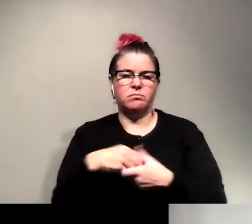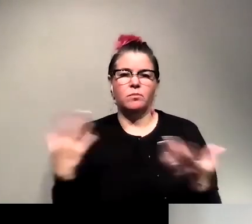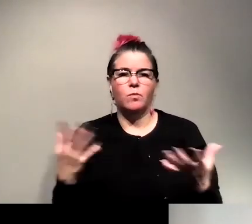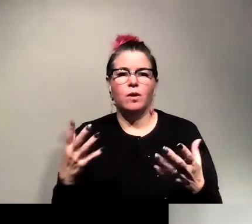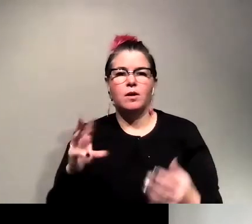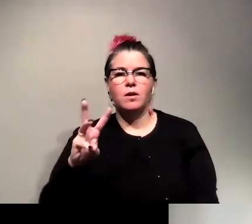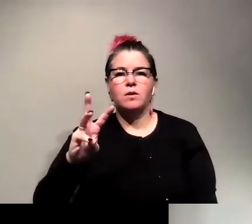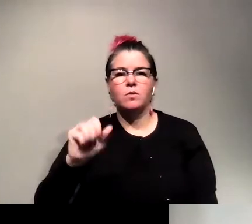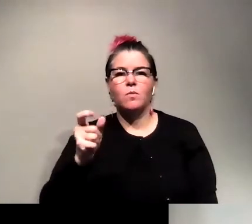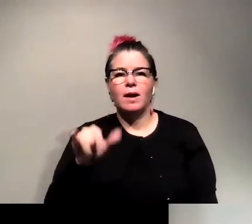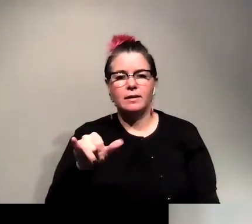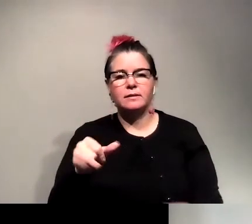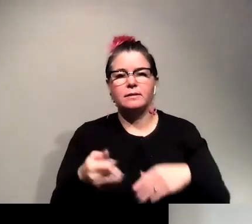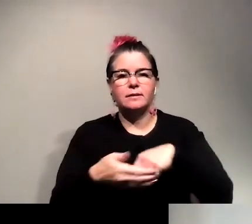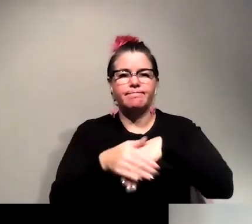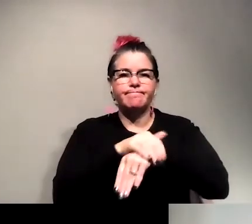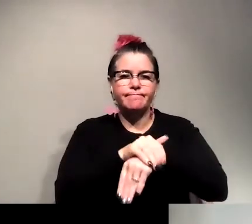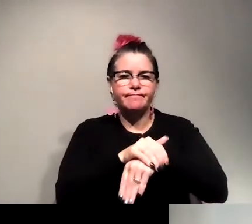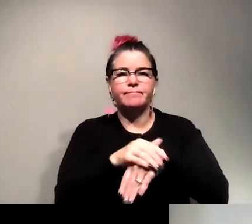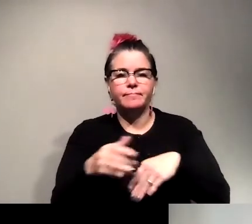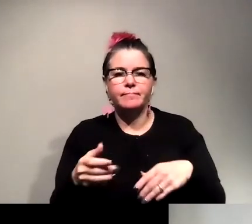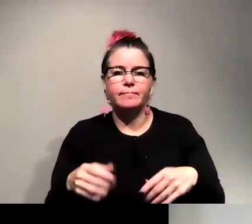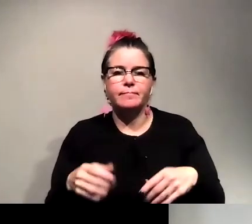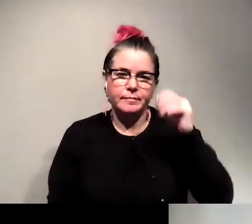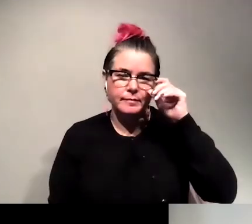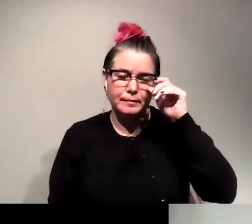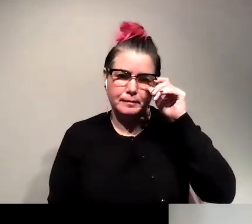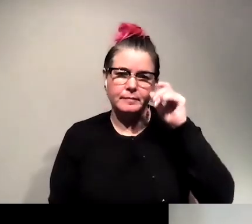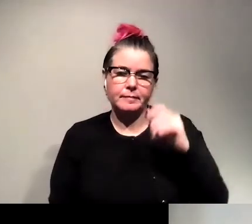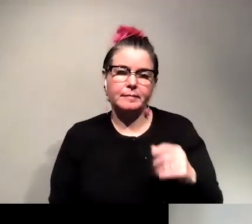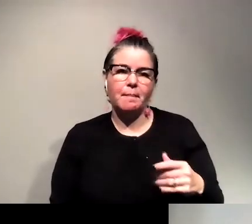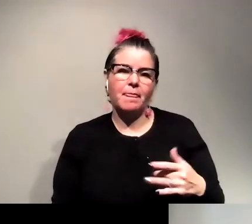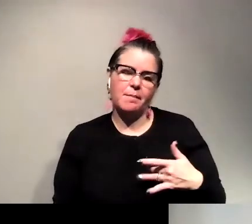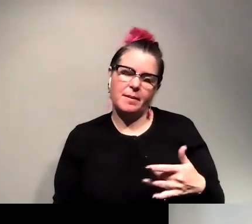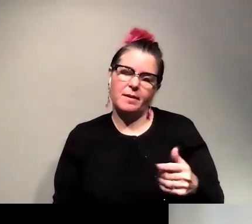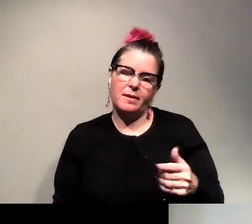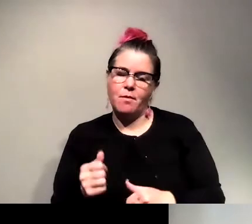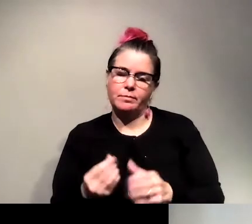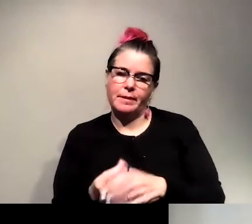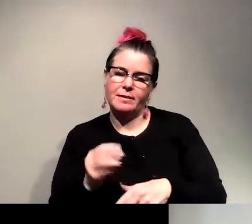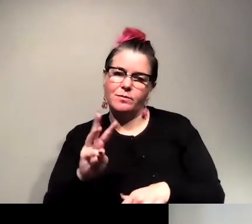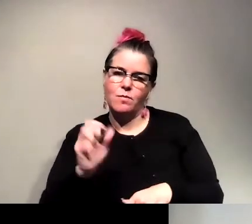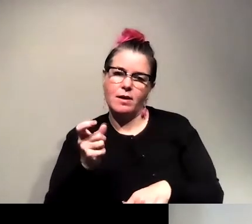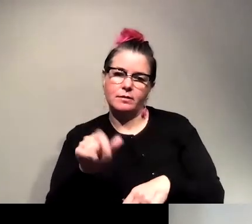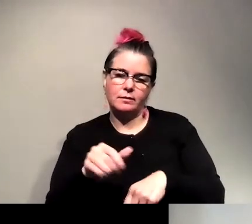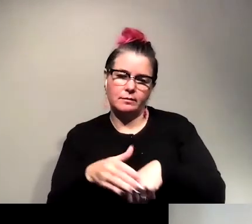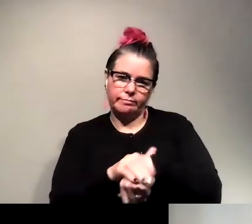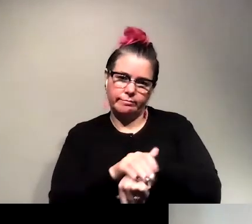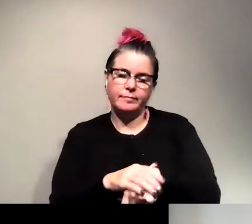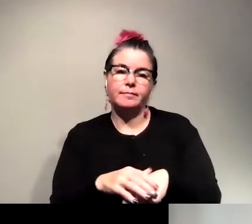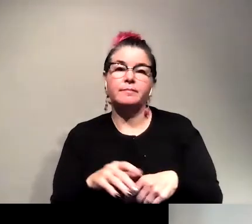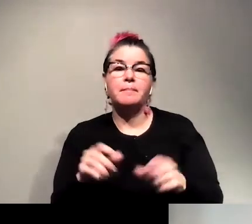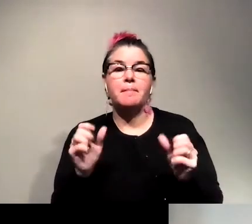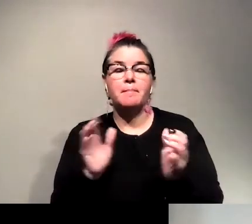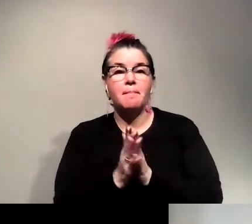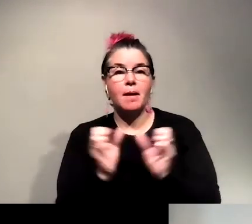waxy outer coat on most plants have wax. And especially when it gets cold, that wax